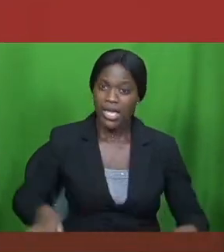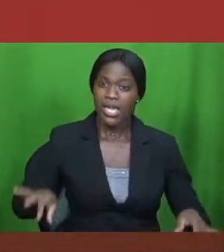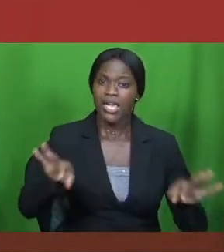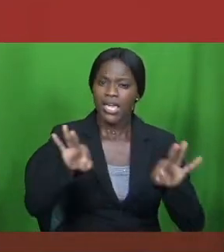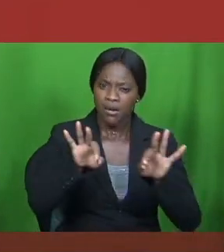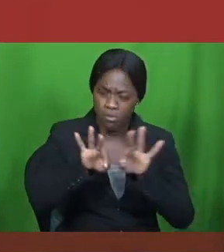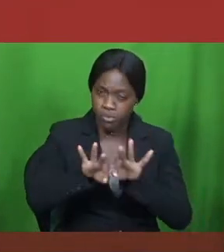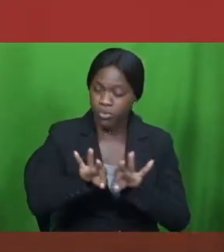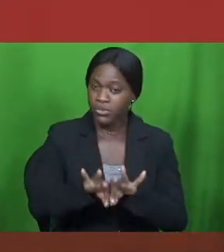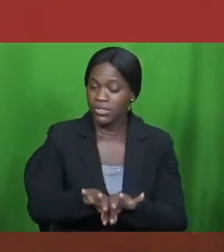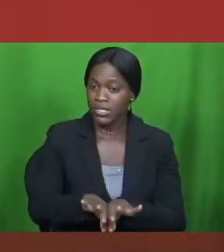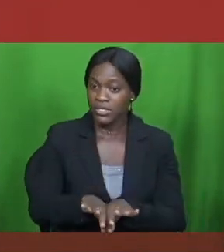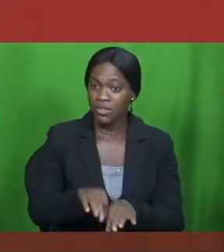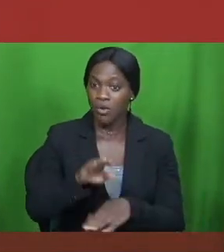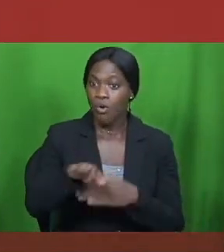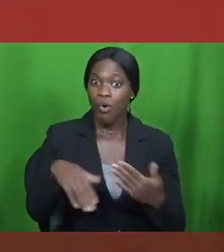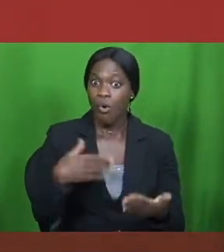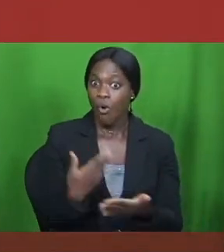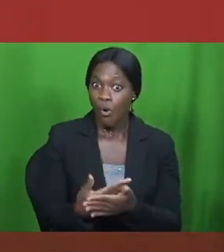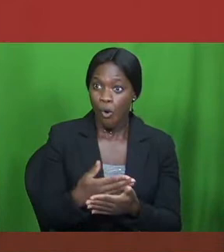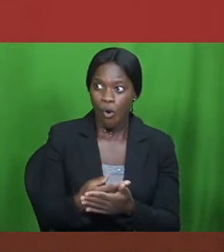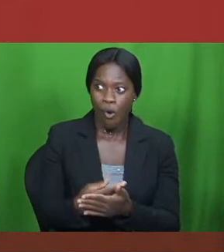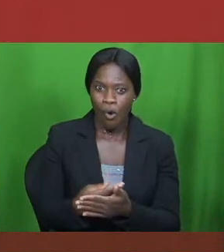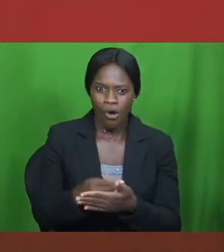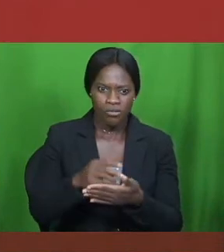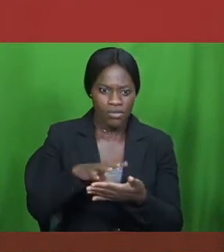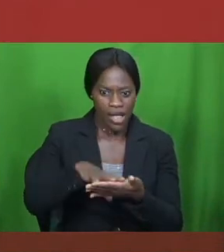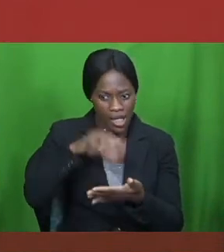that many of you should go back to history,